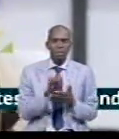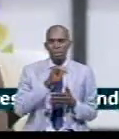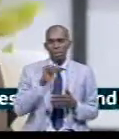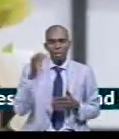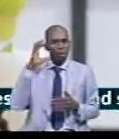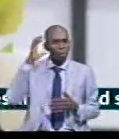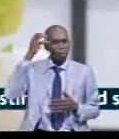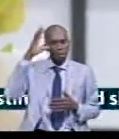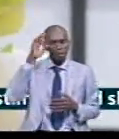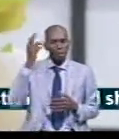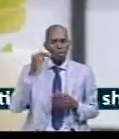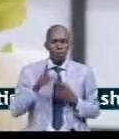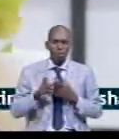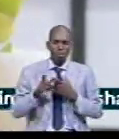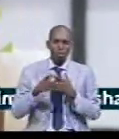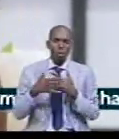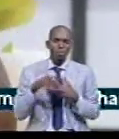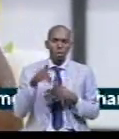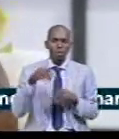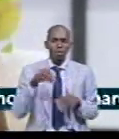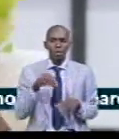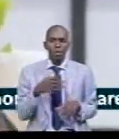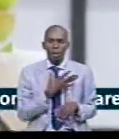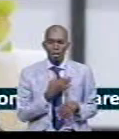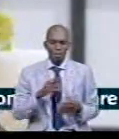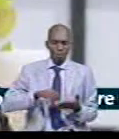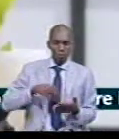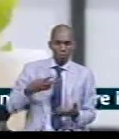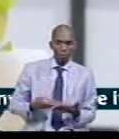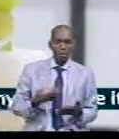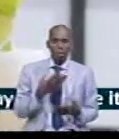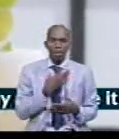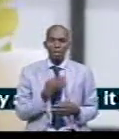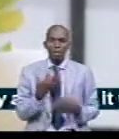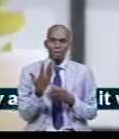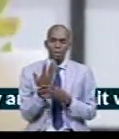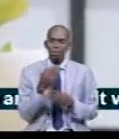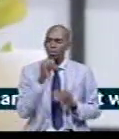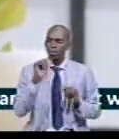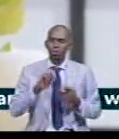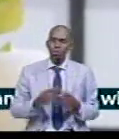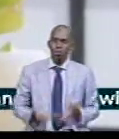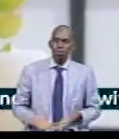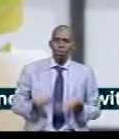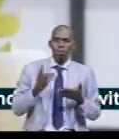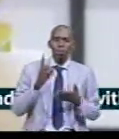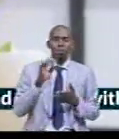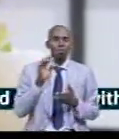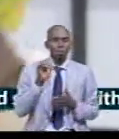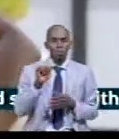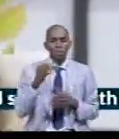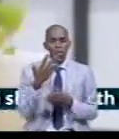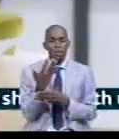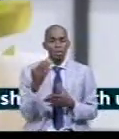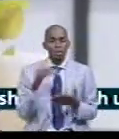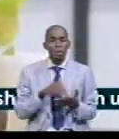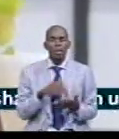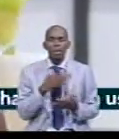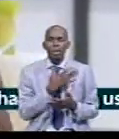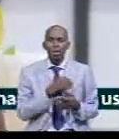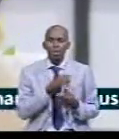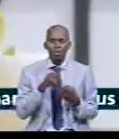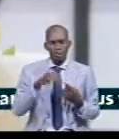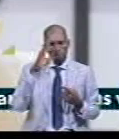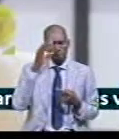was running, I fell down. This is my hand and my leg also. I can't even raise my hand. So when the man of God was me, I said, no, I'll